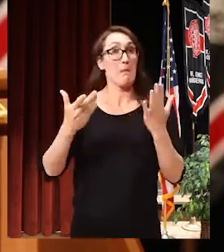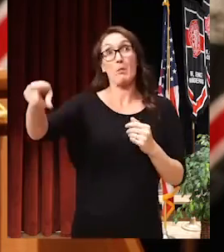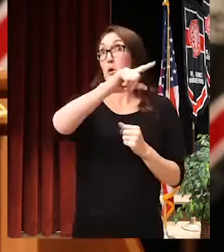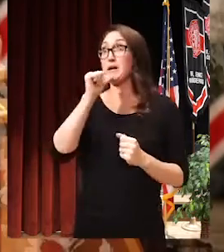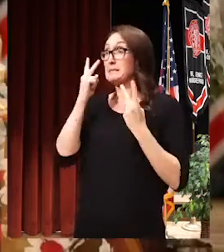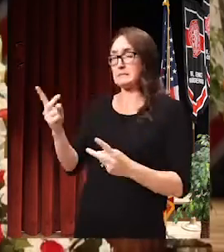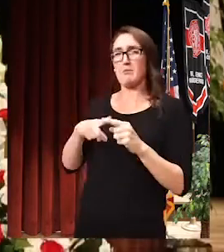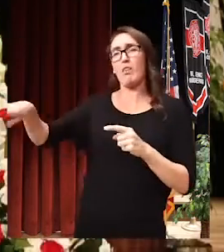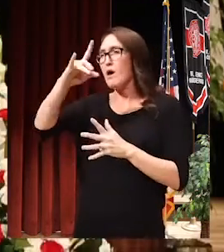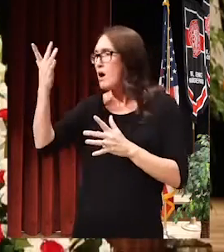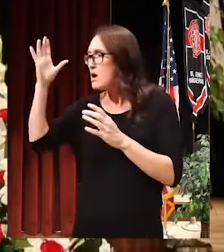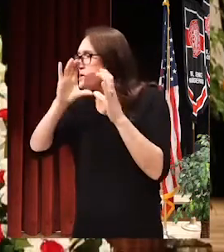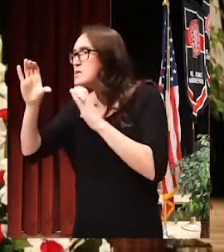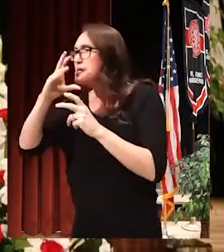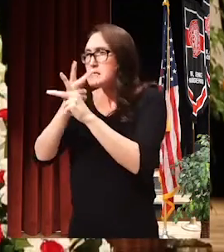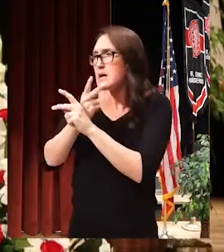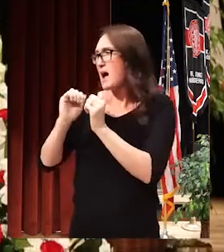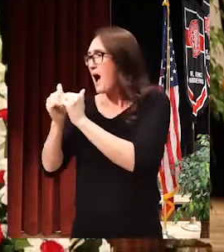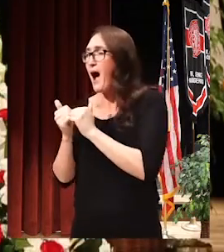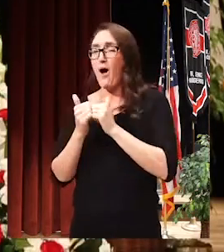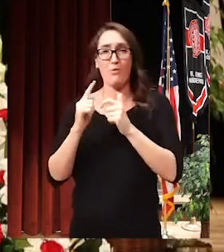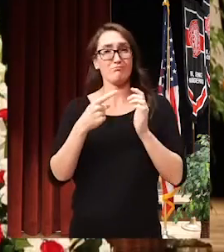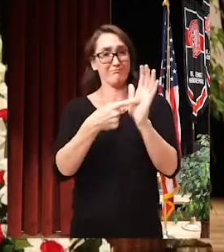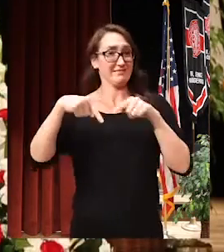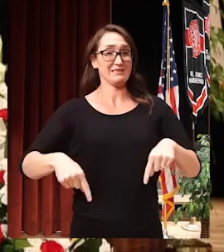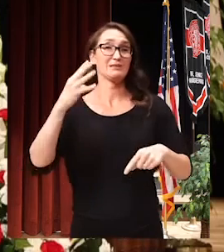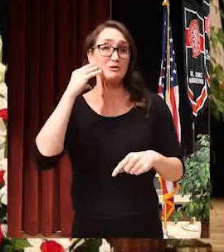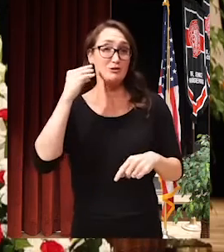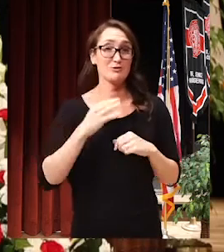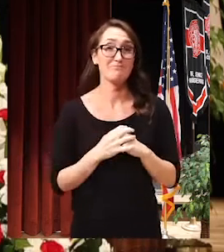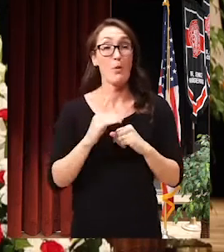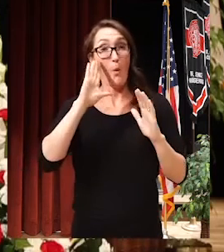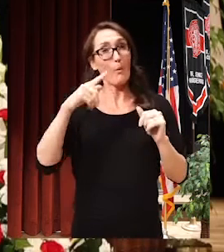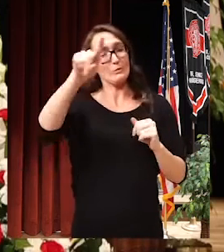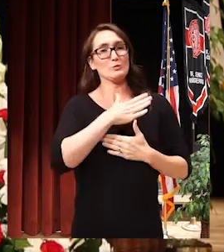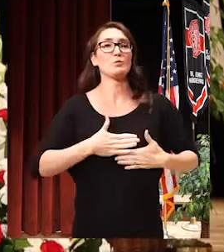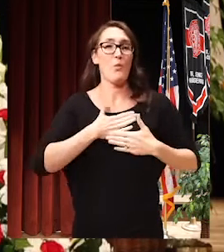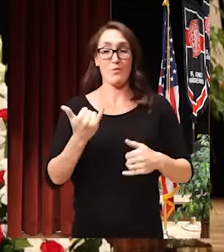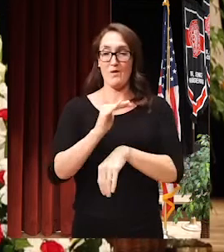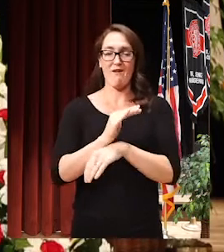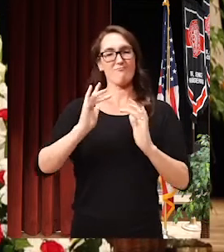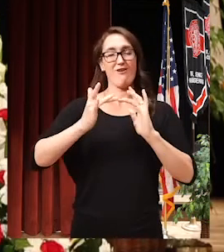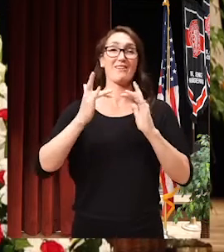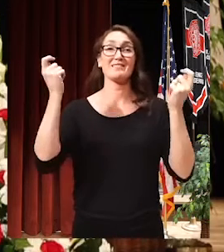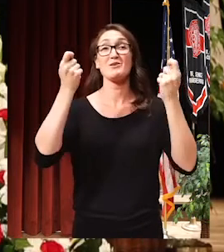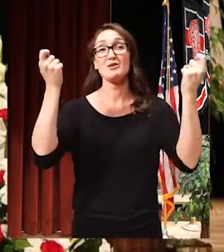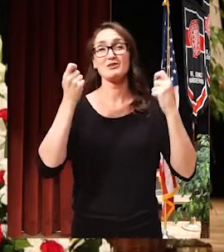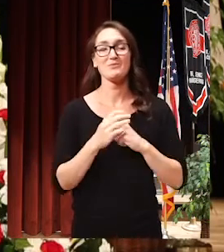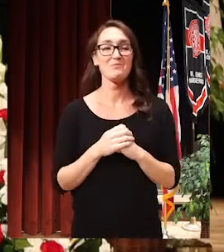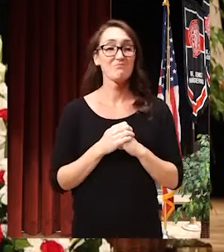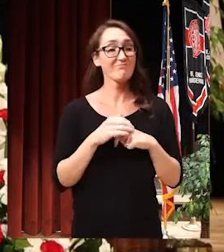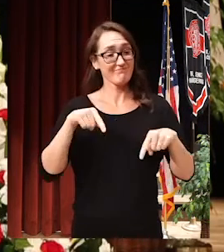create this experience for you, and we hope you enjoy tonight's celebration. At this